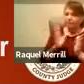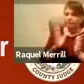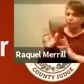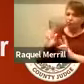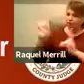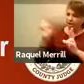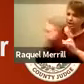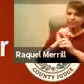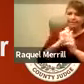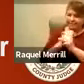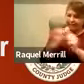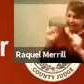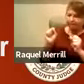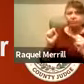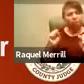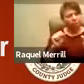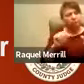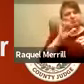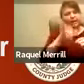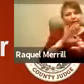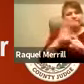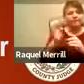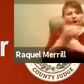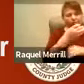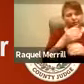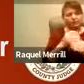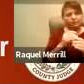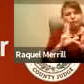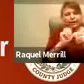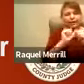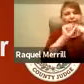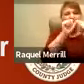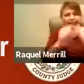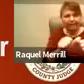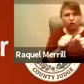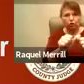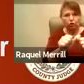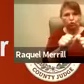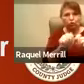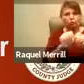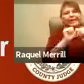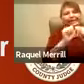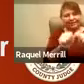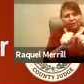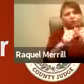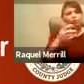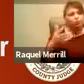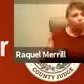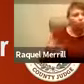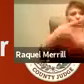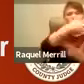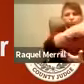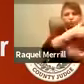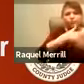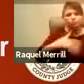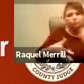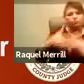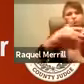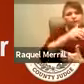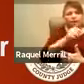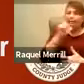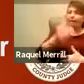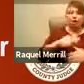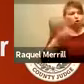safe, then we've created an environment that I think we can continue to coexist with this disease and not have to